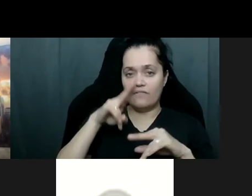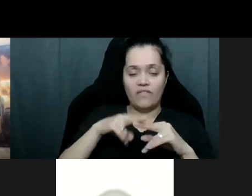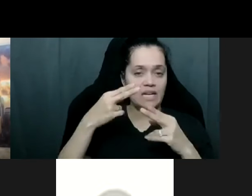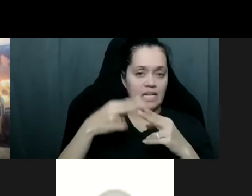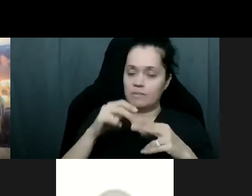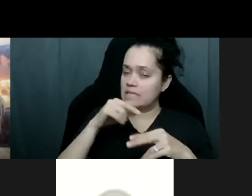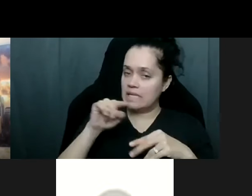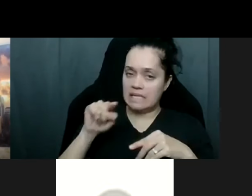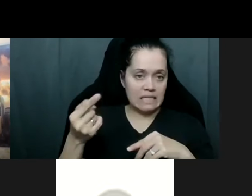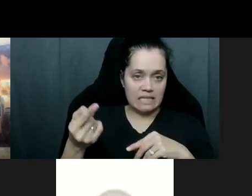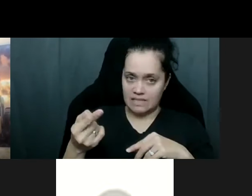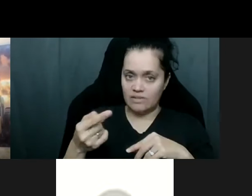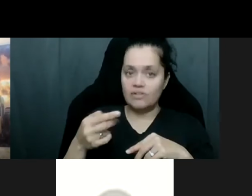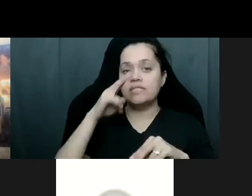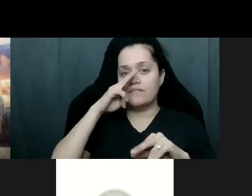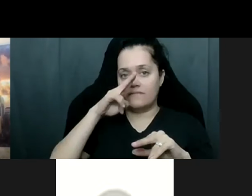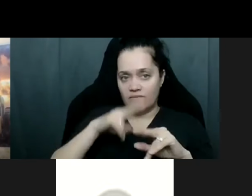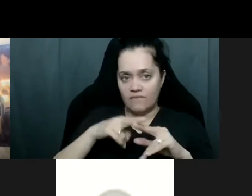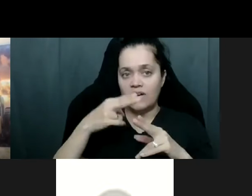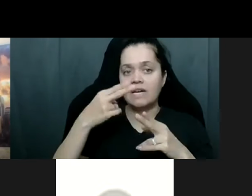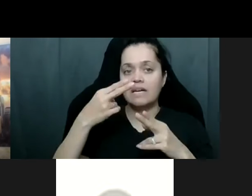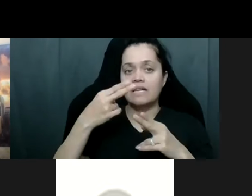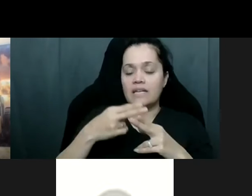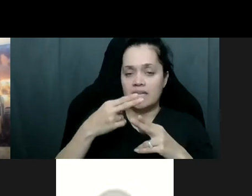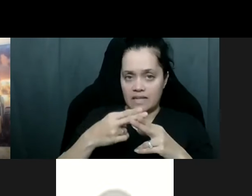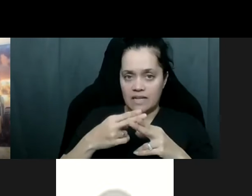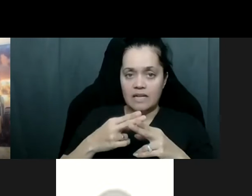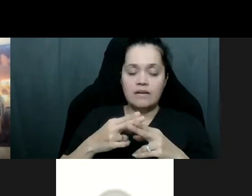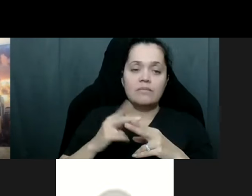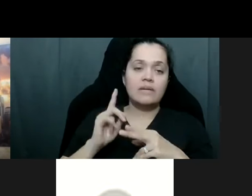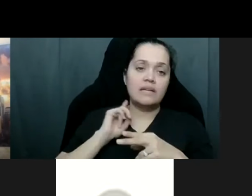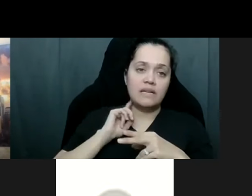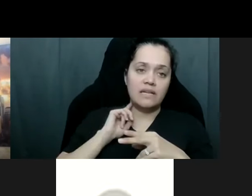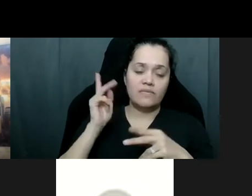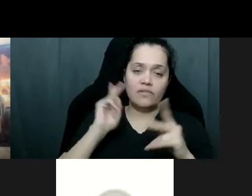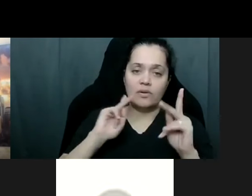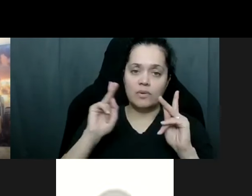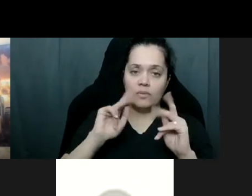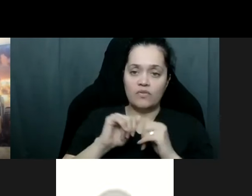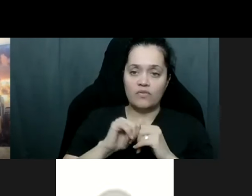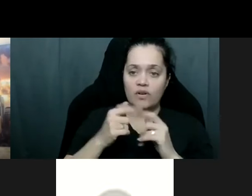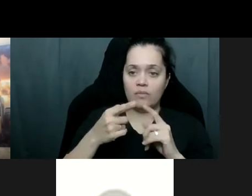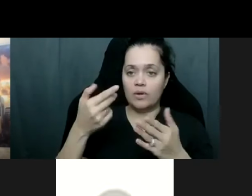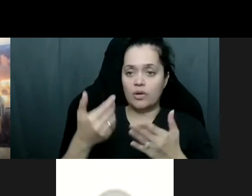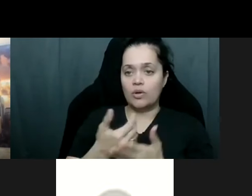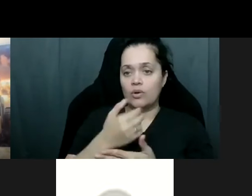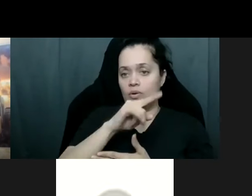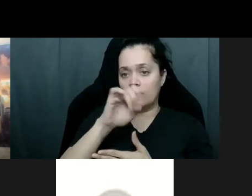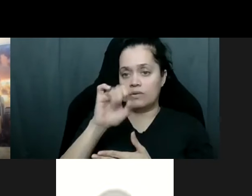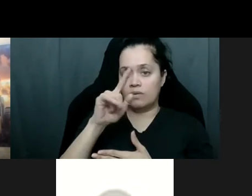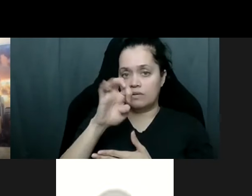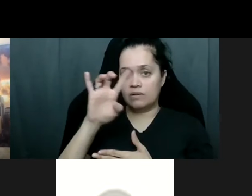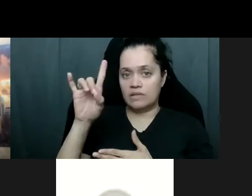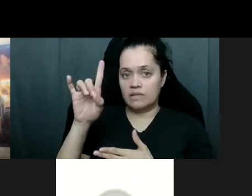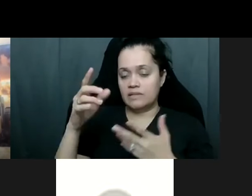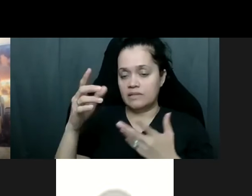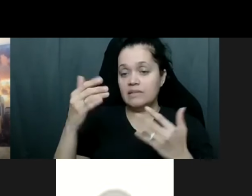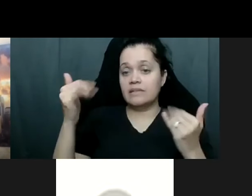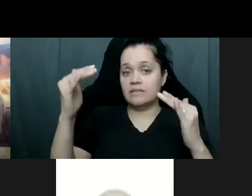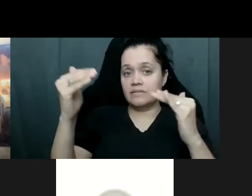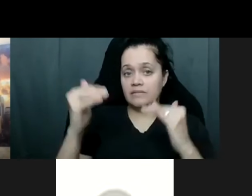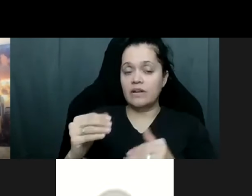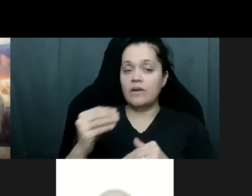insult. It's a fun name, nickname for people from New Zealand. All right, the next round is